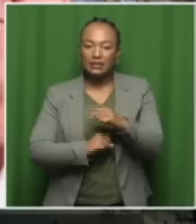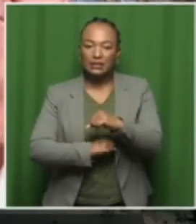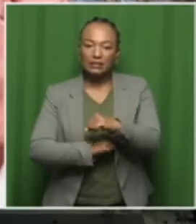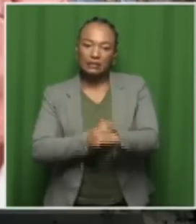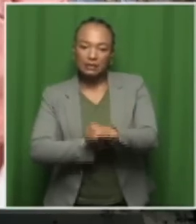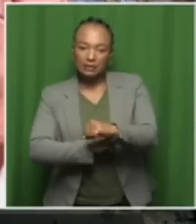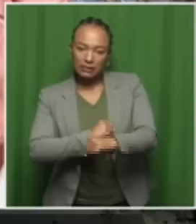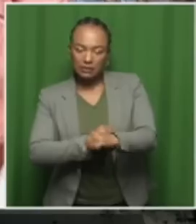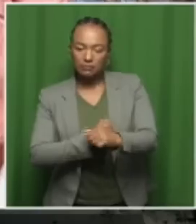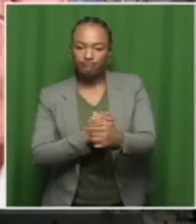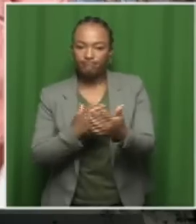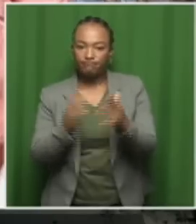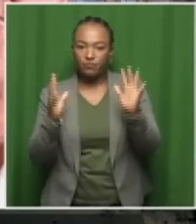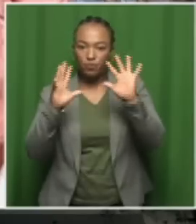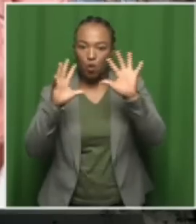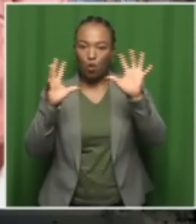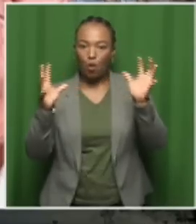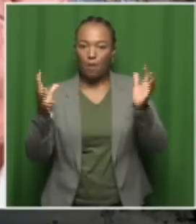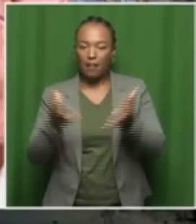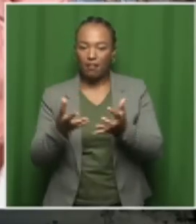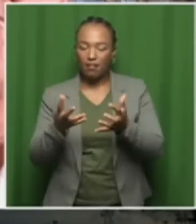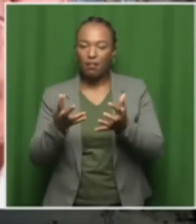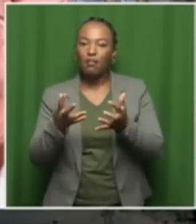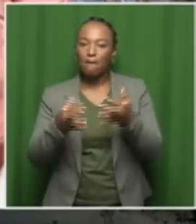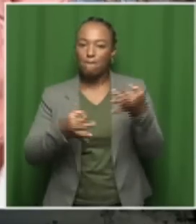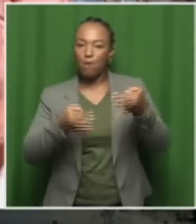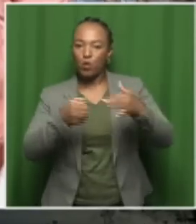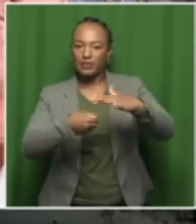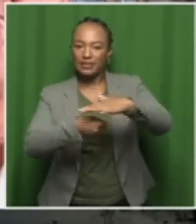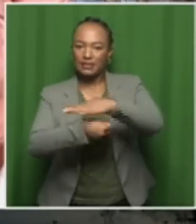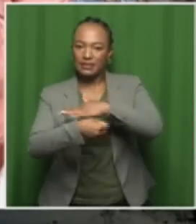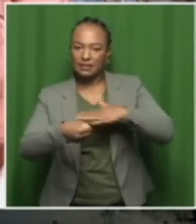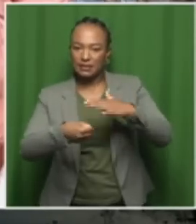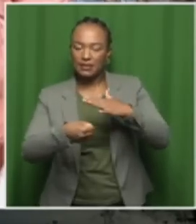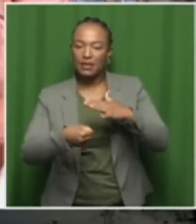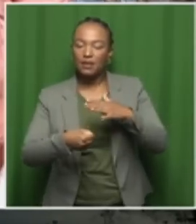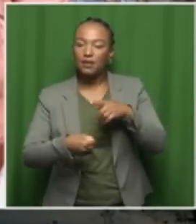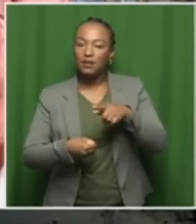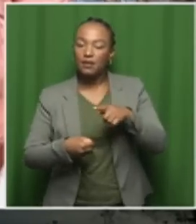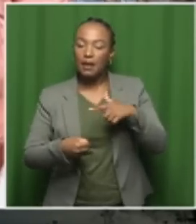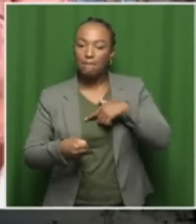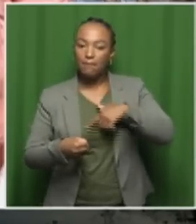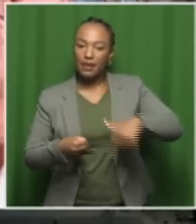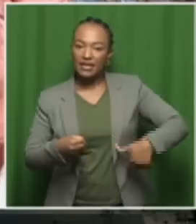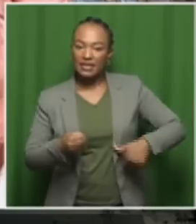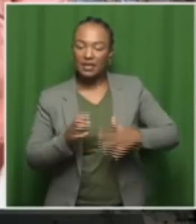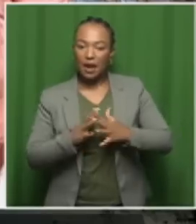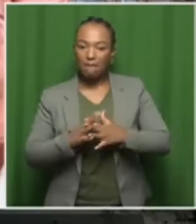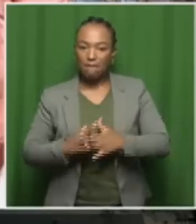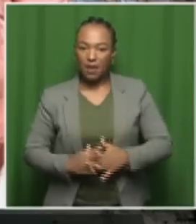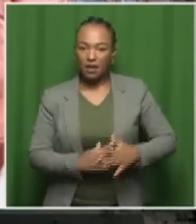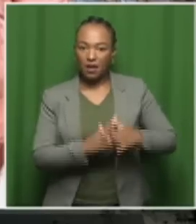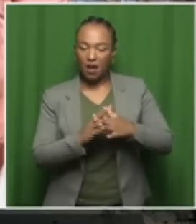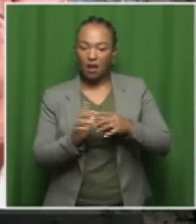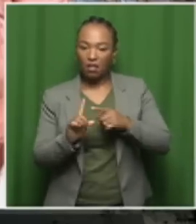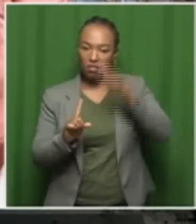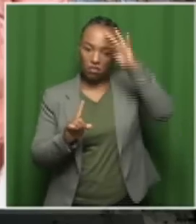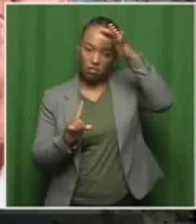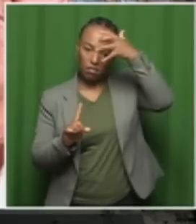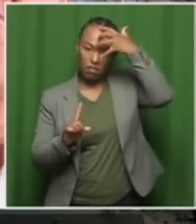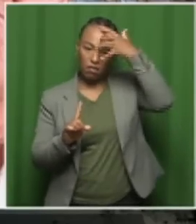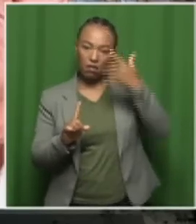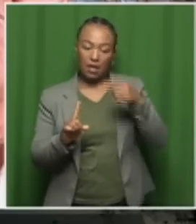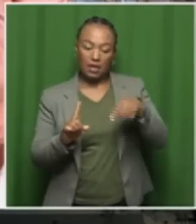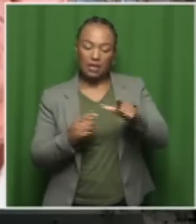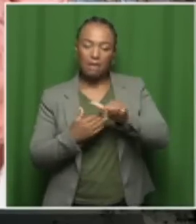events in the global geopolitics is the United States President-elect Donald Trump being sworn to office this month. How could